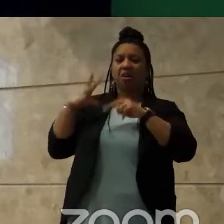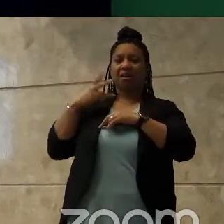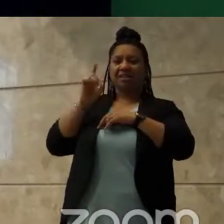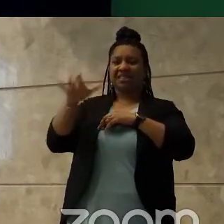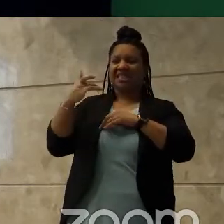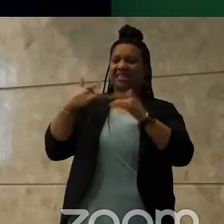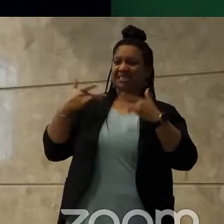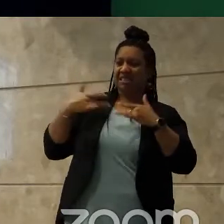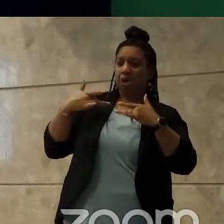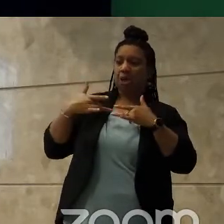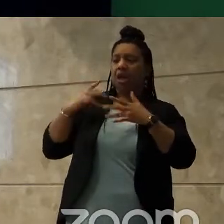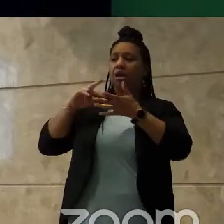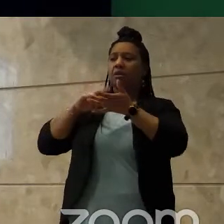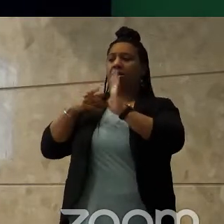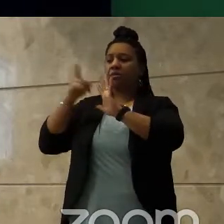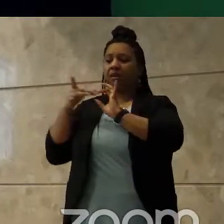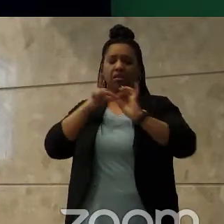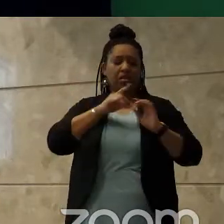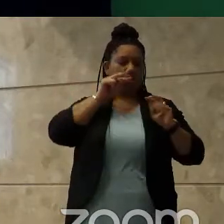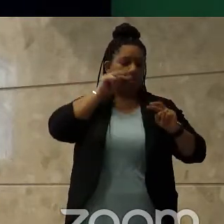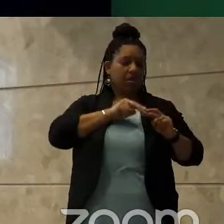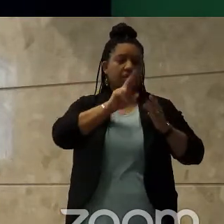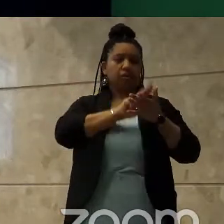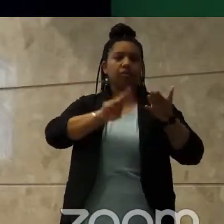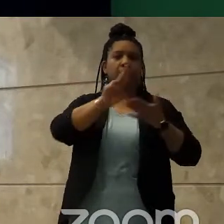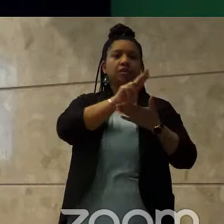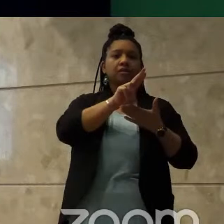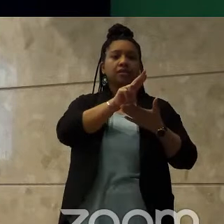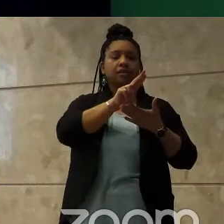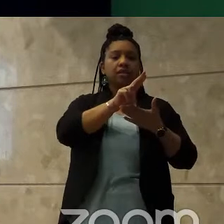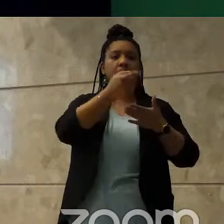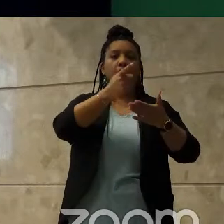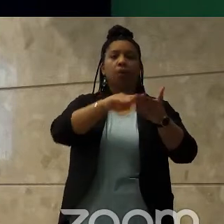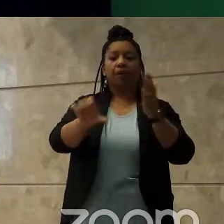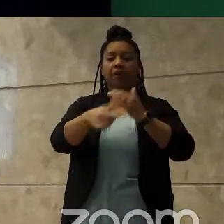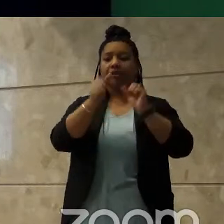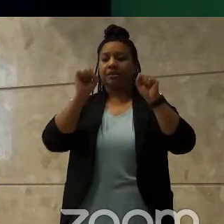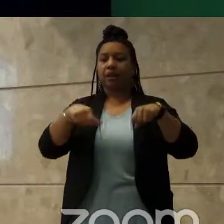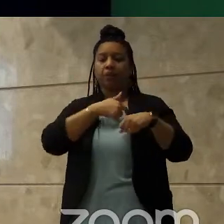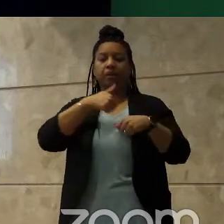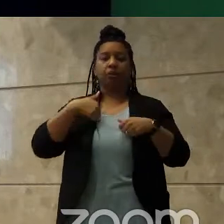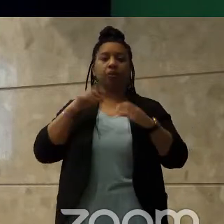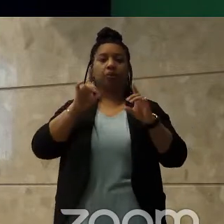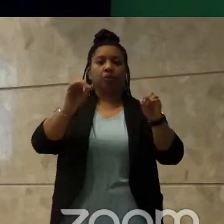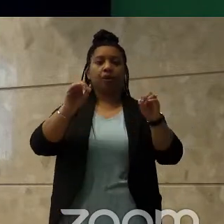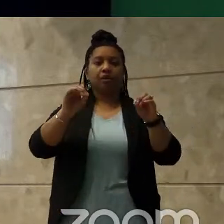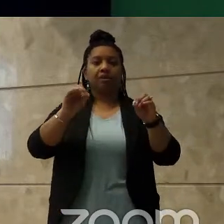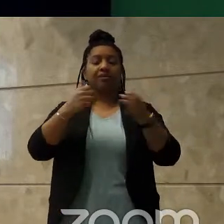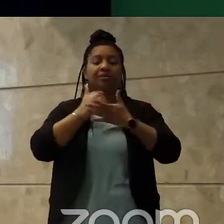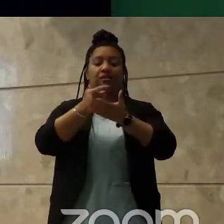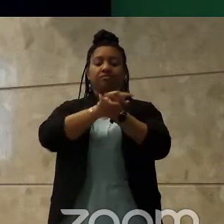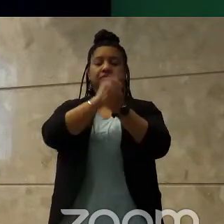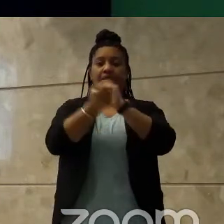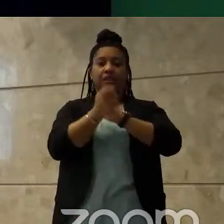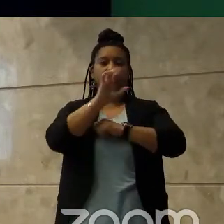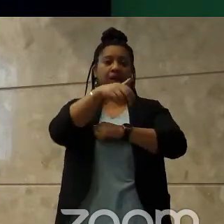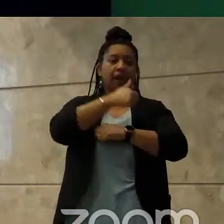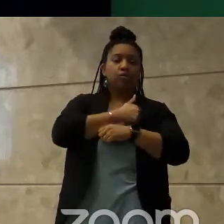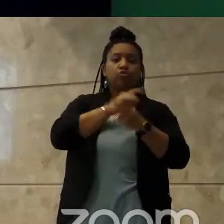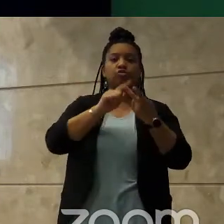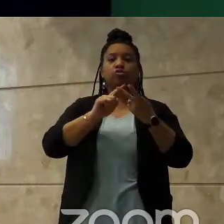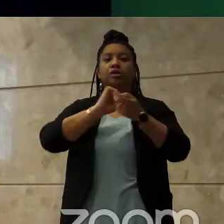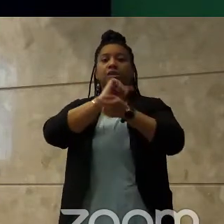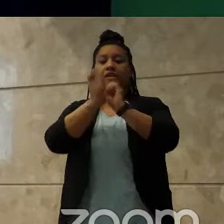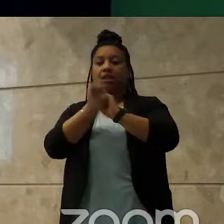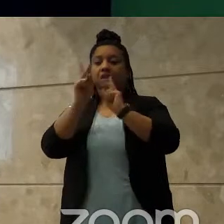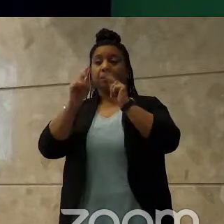ourselves as universities. What is it? What else must we do to change attitudes and hearts and to get people looking at each